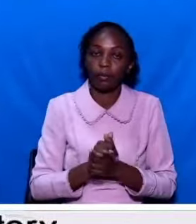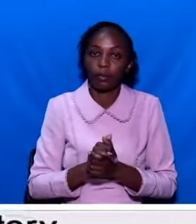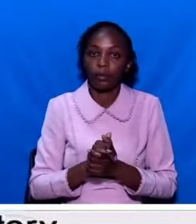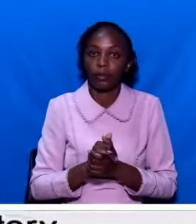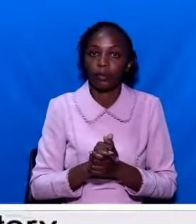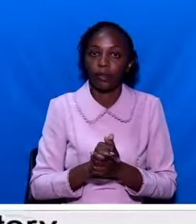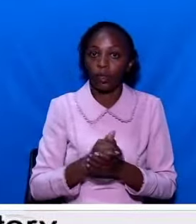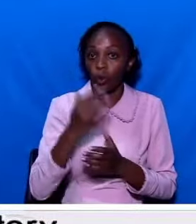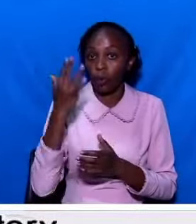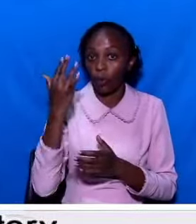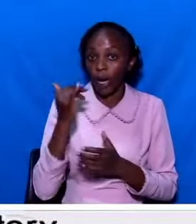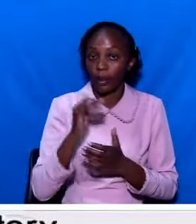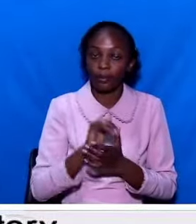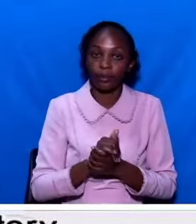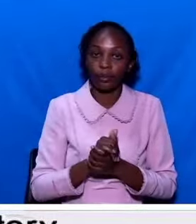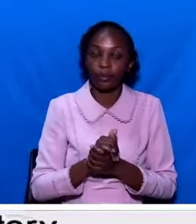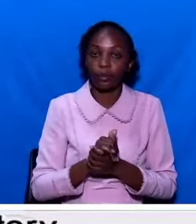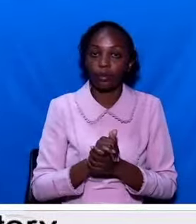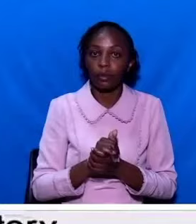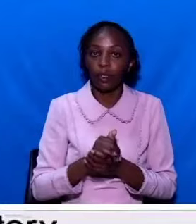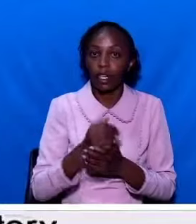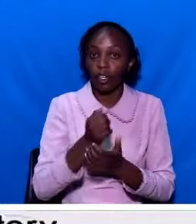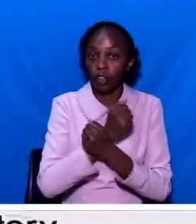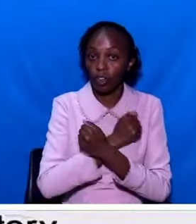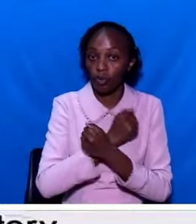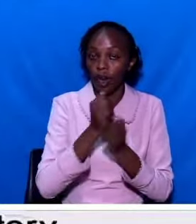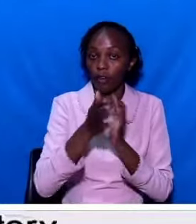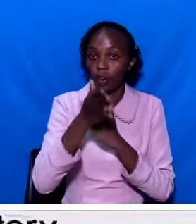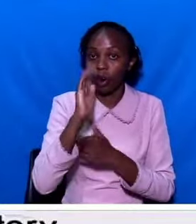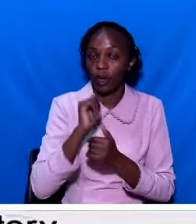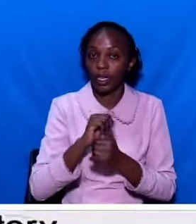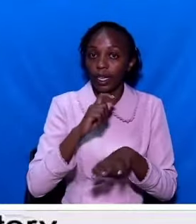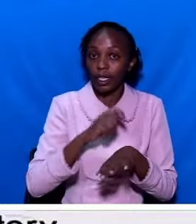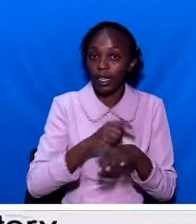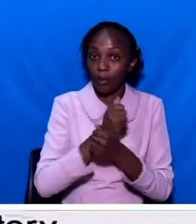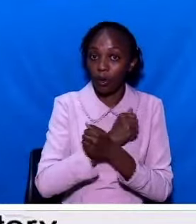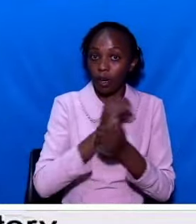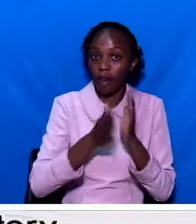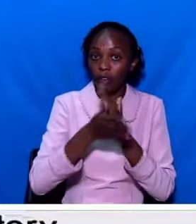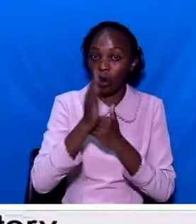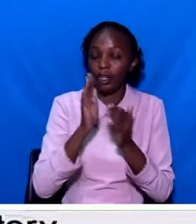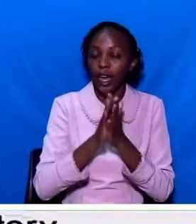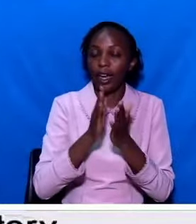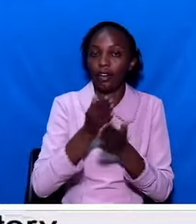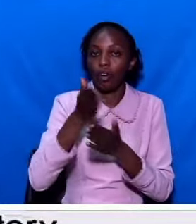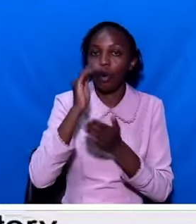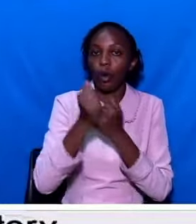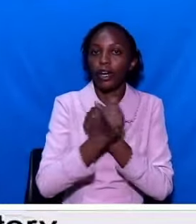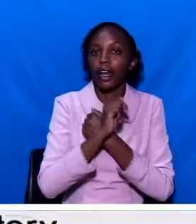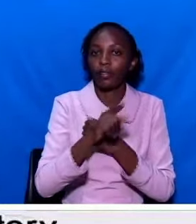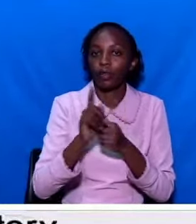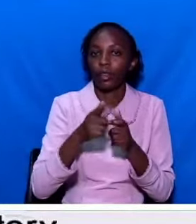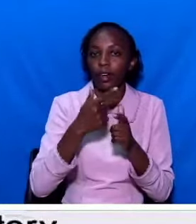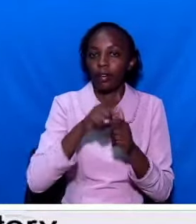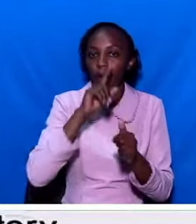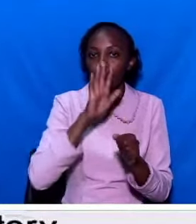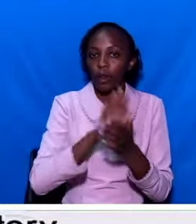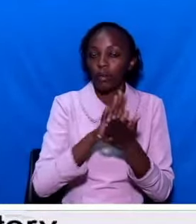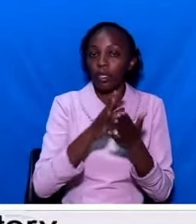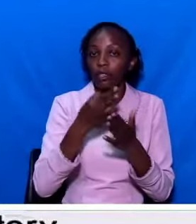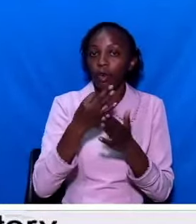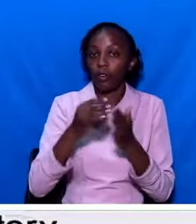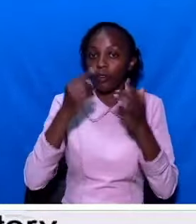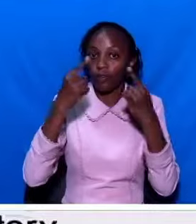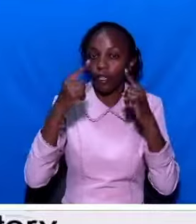One, because you love God. When you love God and he loves you, then you know you have an assurance of victory. Number